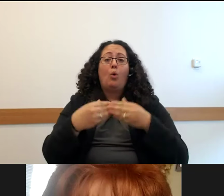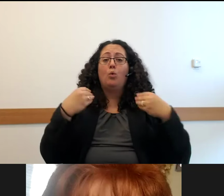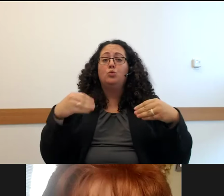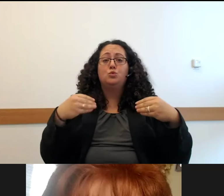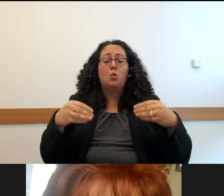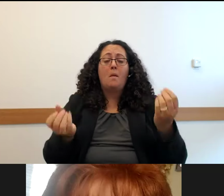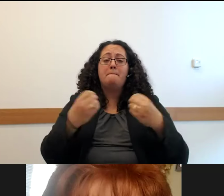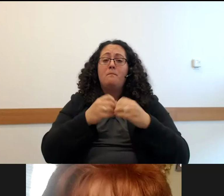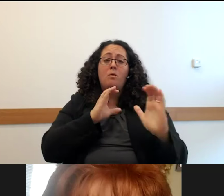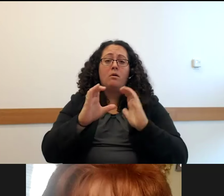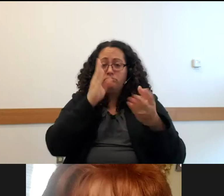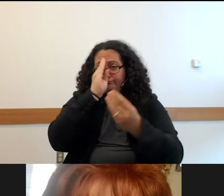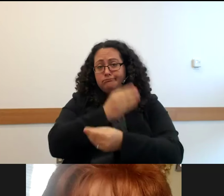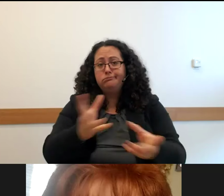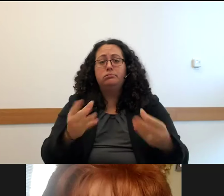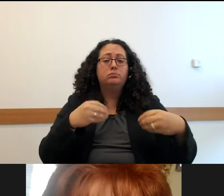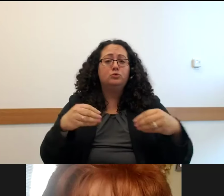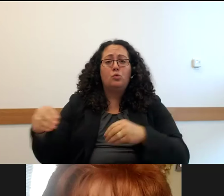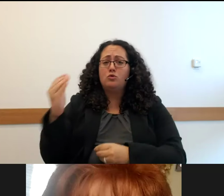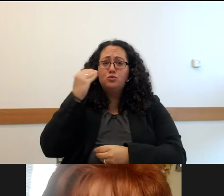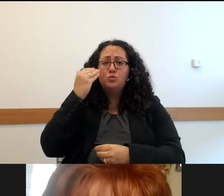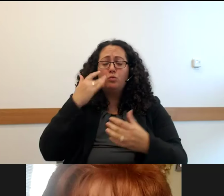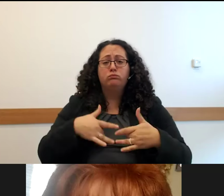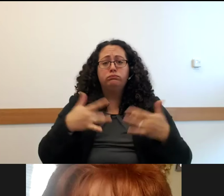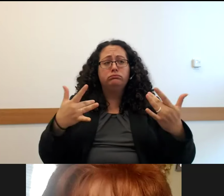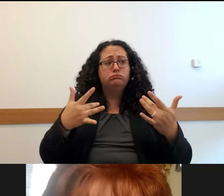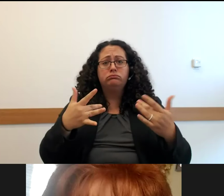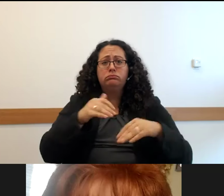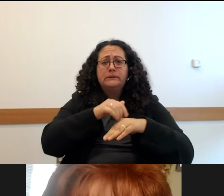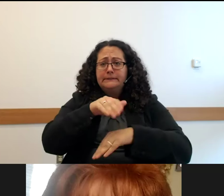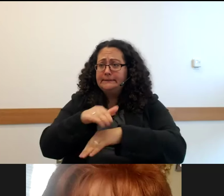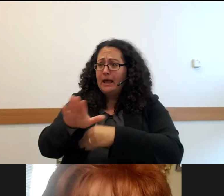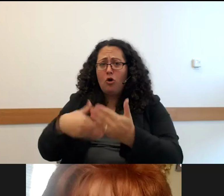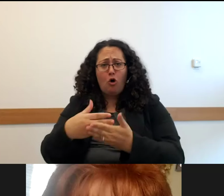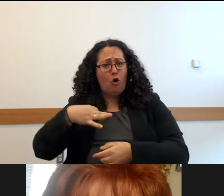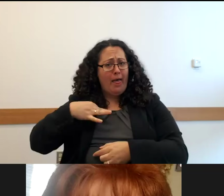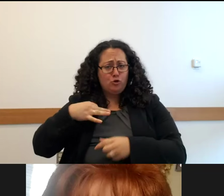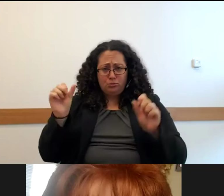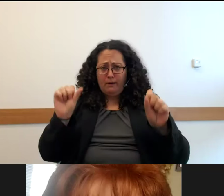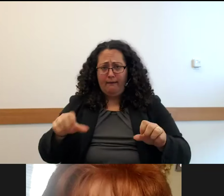much communication out to the stores as I possibly could, said everybody is eligible to do this.